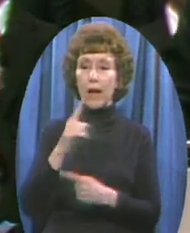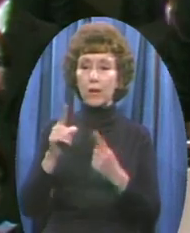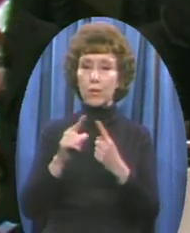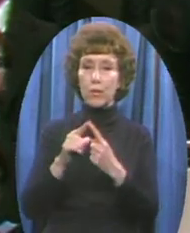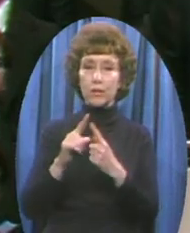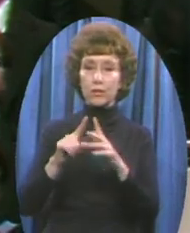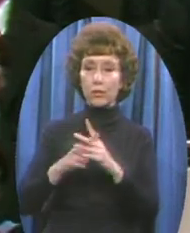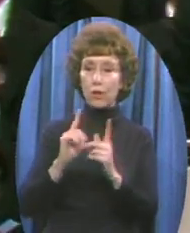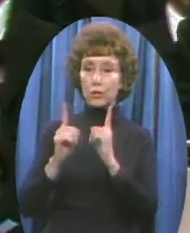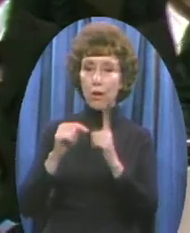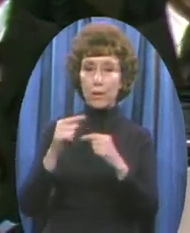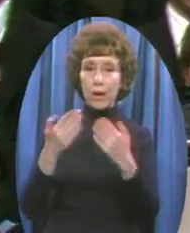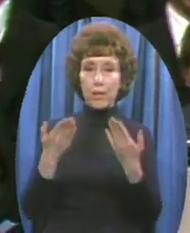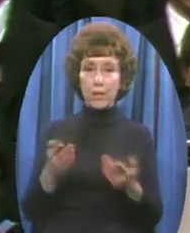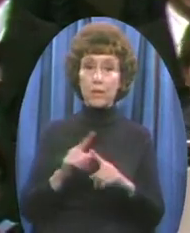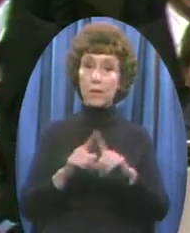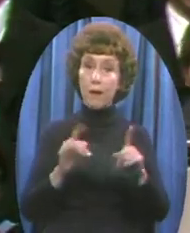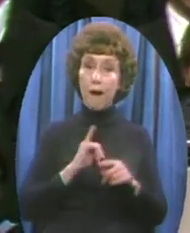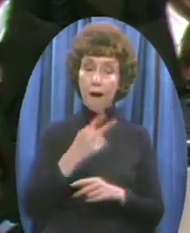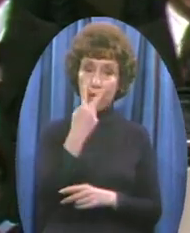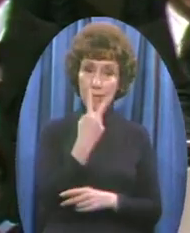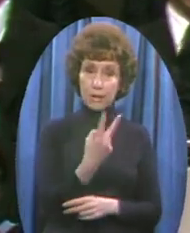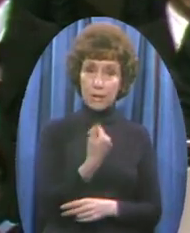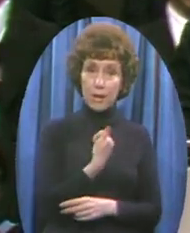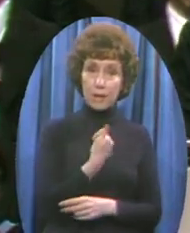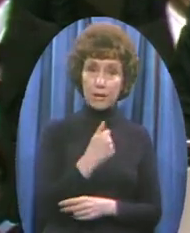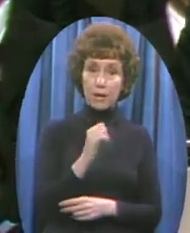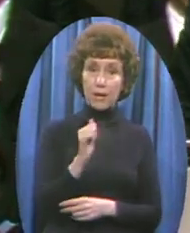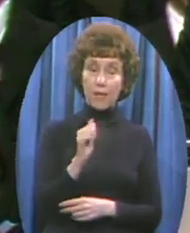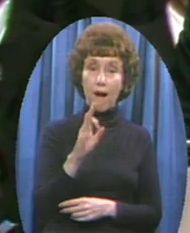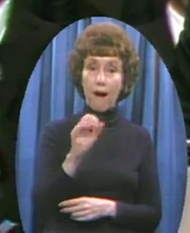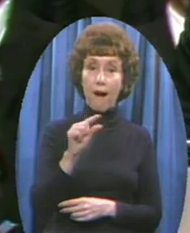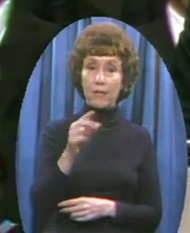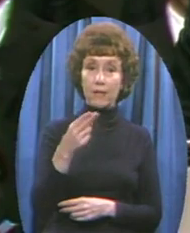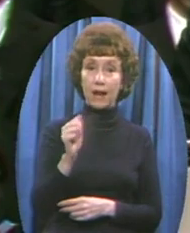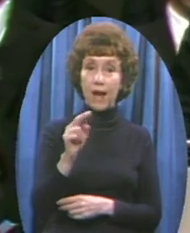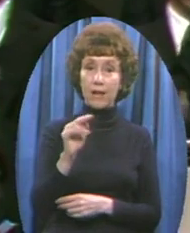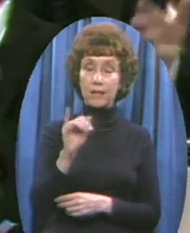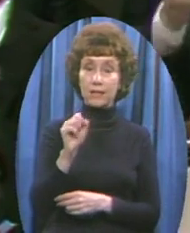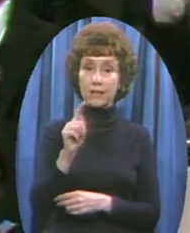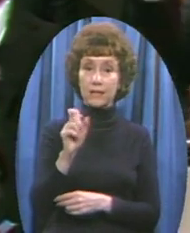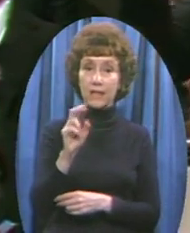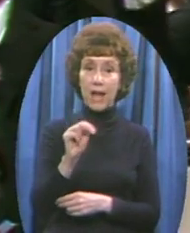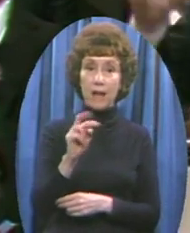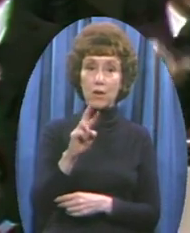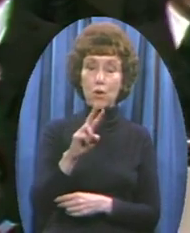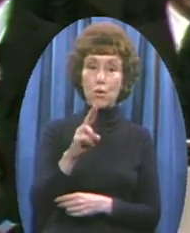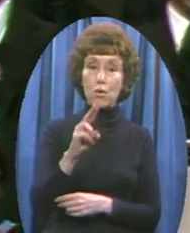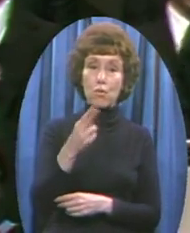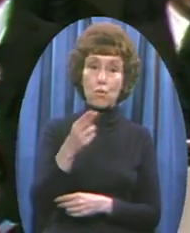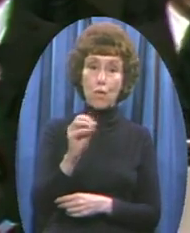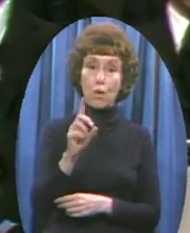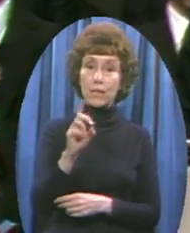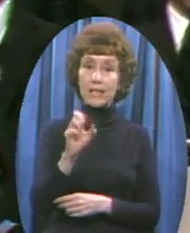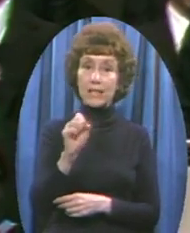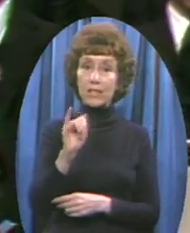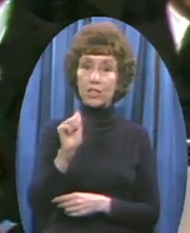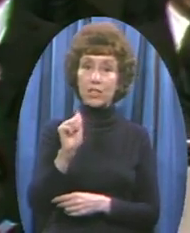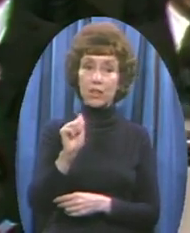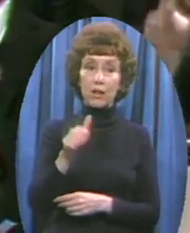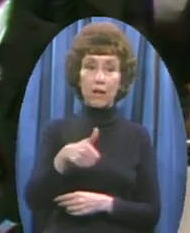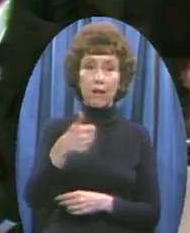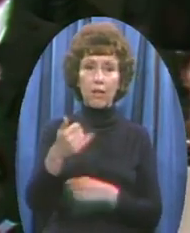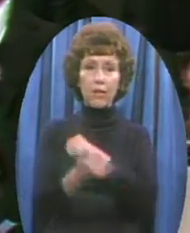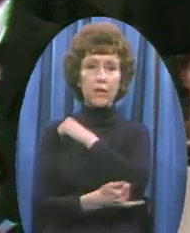watched Afghanistan fall, Angola, Rhodesia. I've watched all this happen the last few months, and